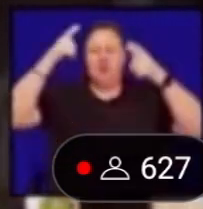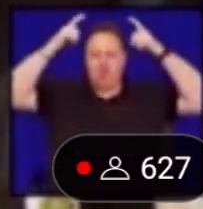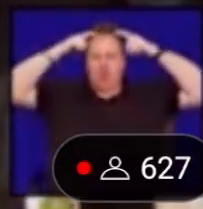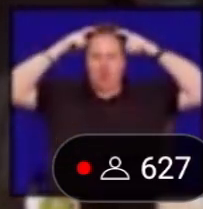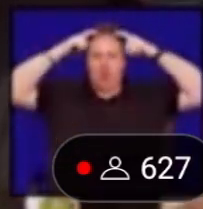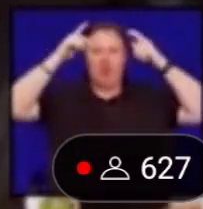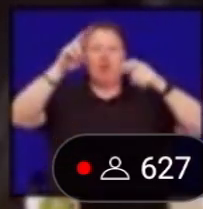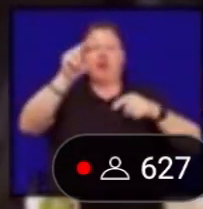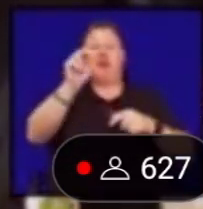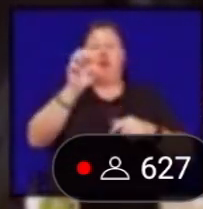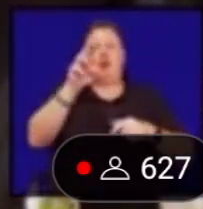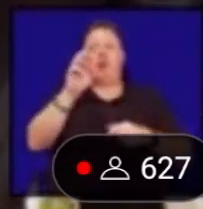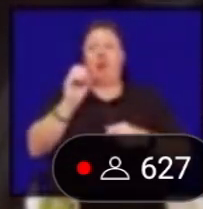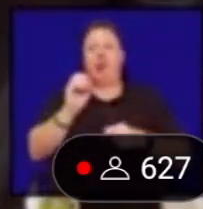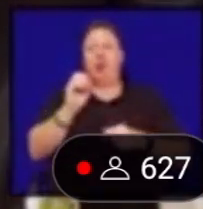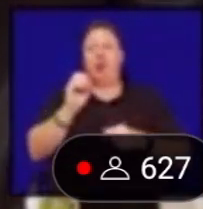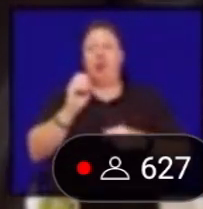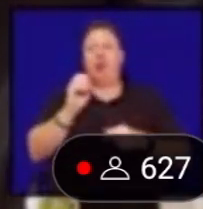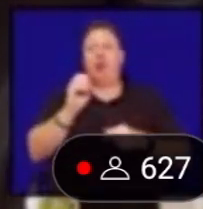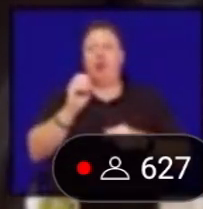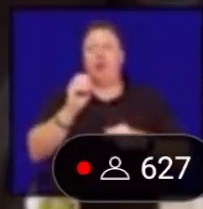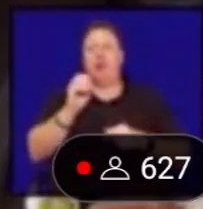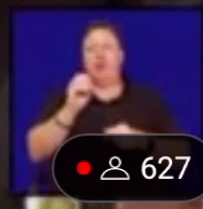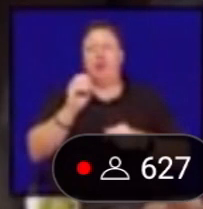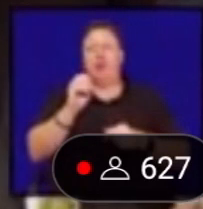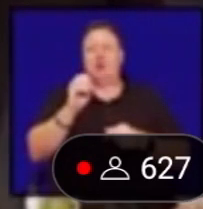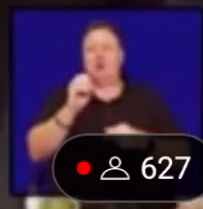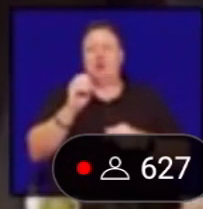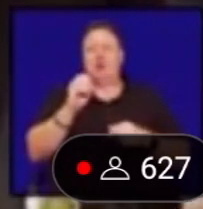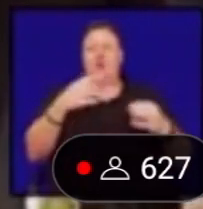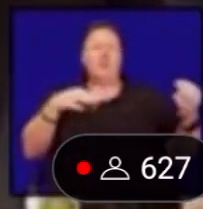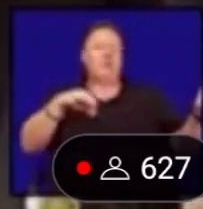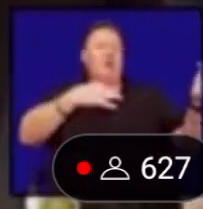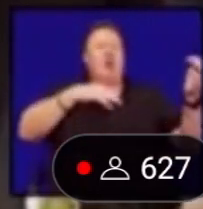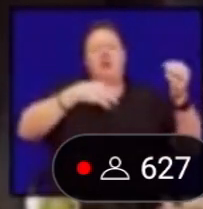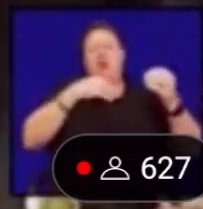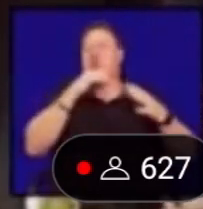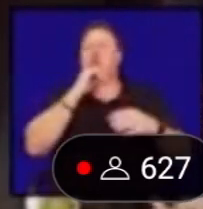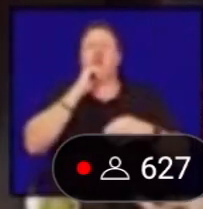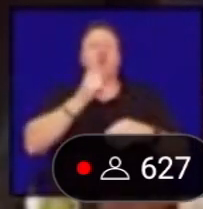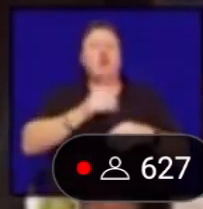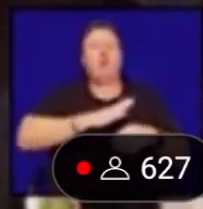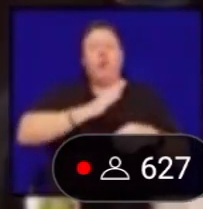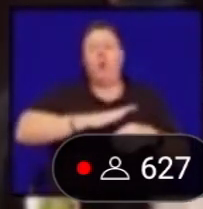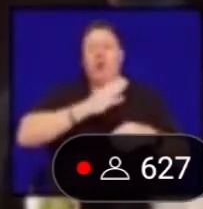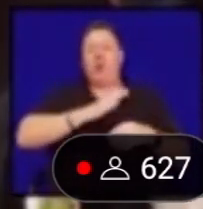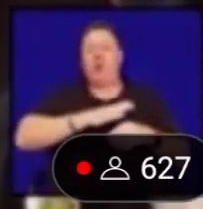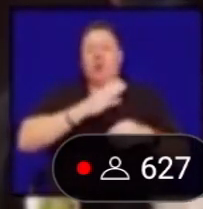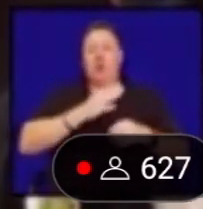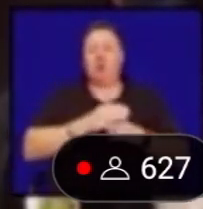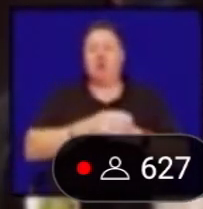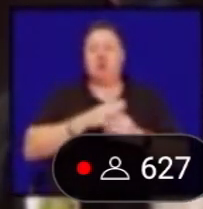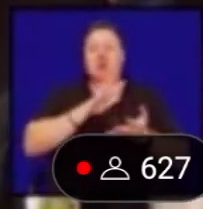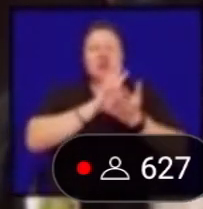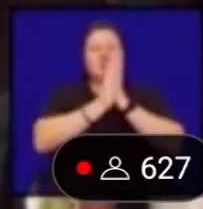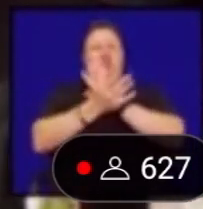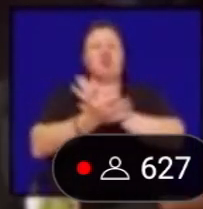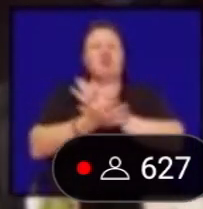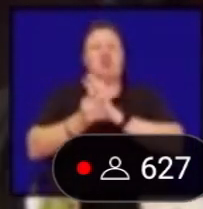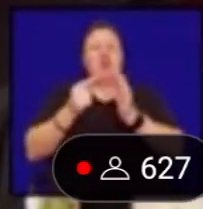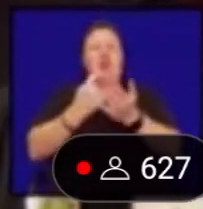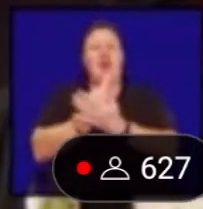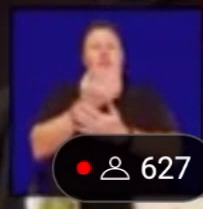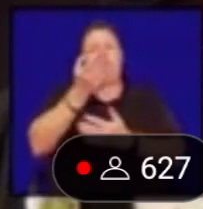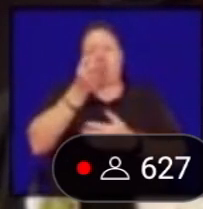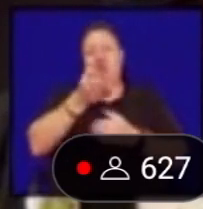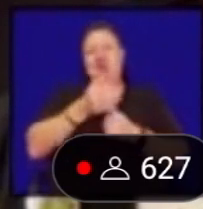was fiddling and playing violence, unbothered by the destruction that was